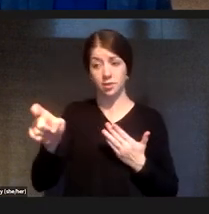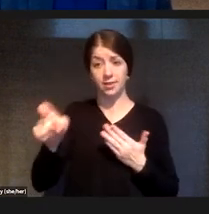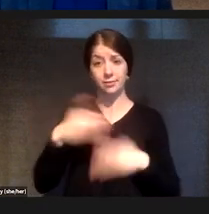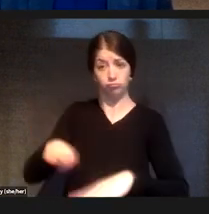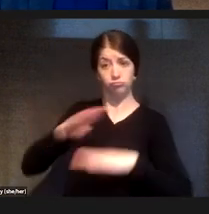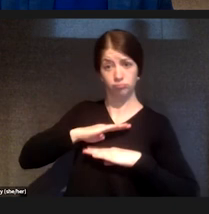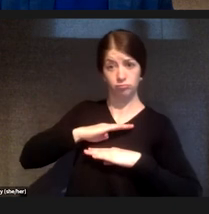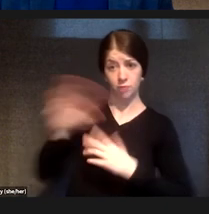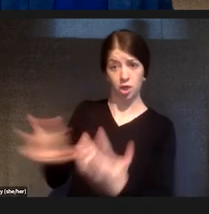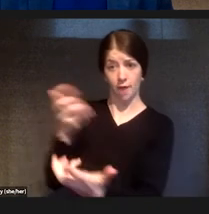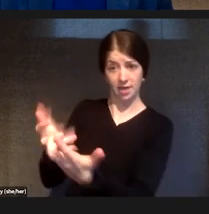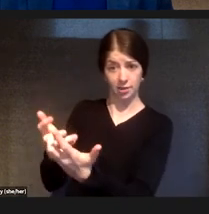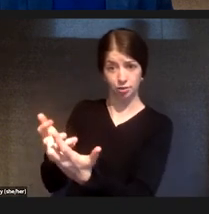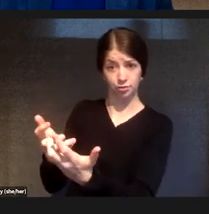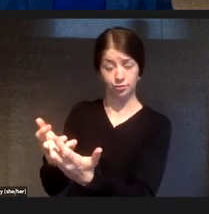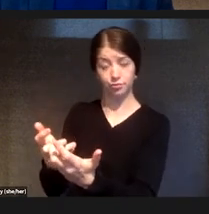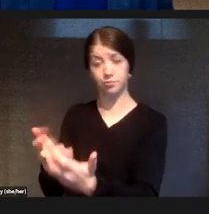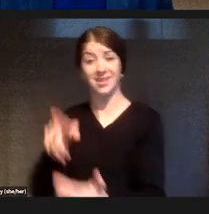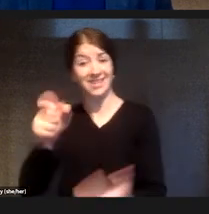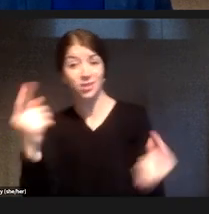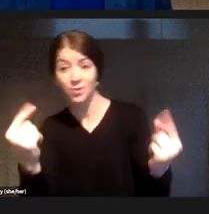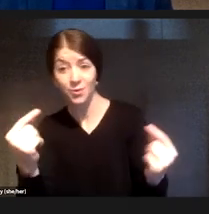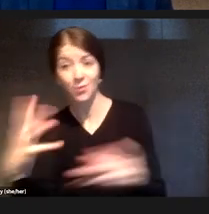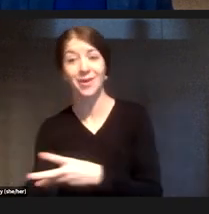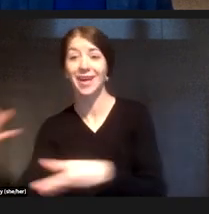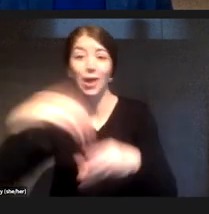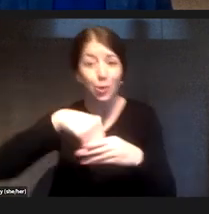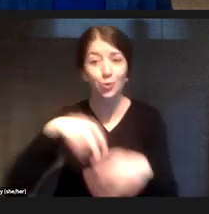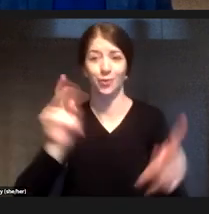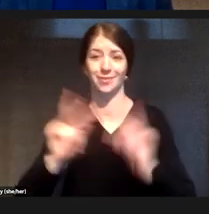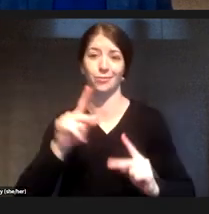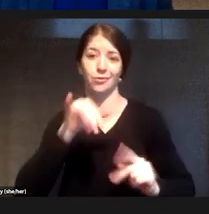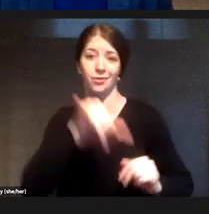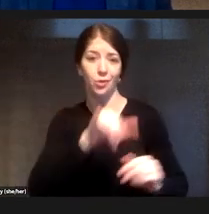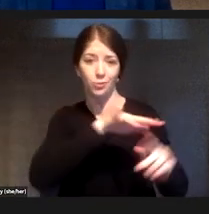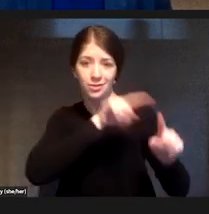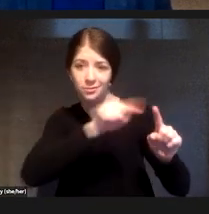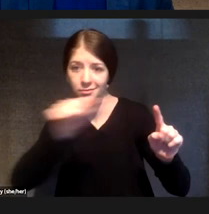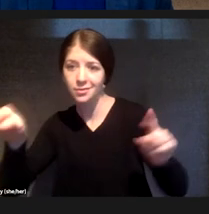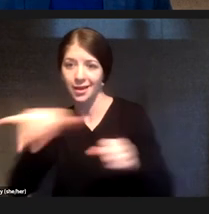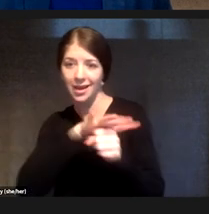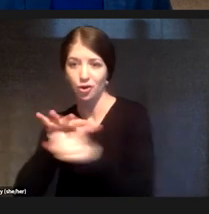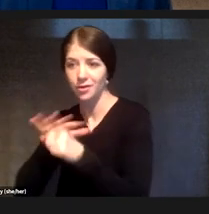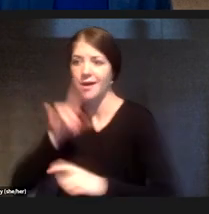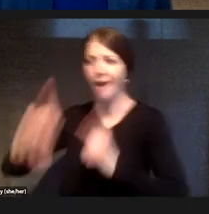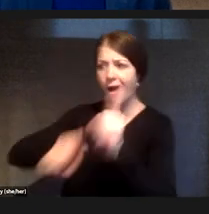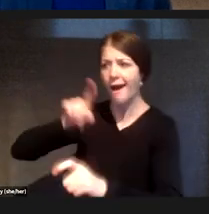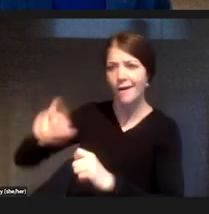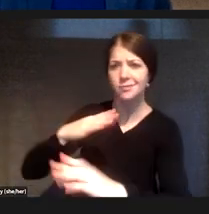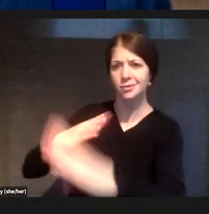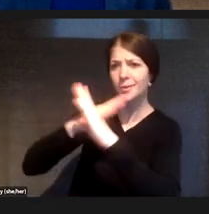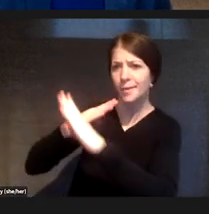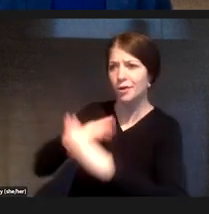accommodation, that all we need to do is include people in these spaces, ask the questions of what barriers they've